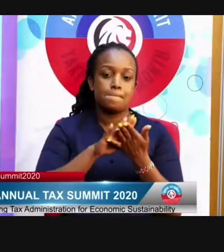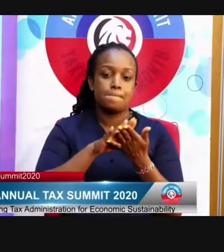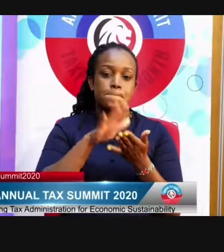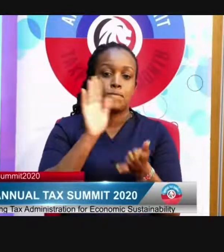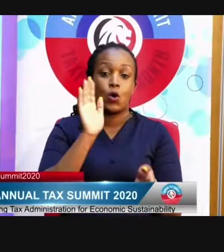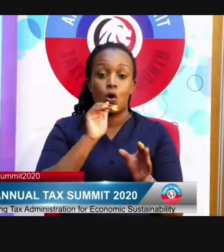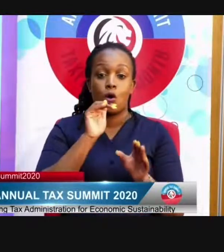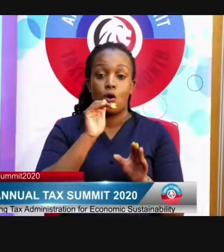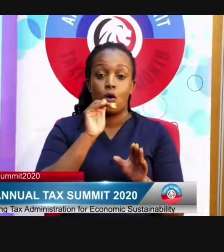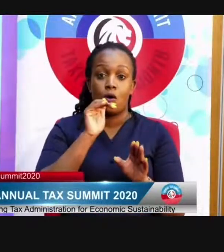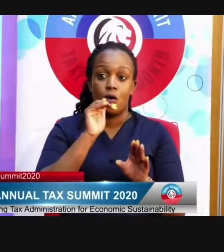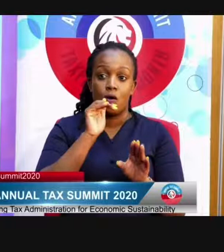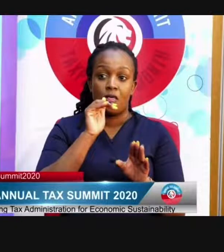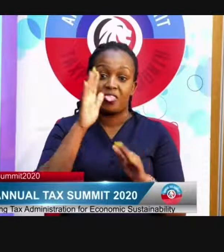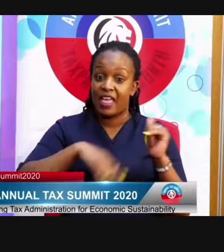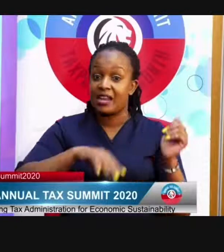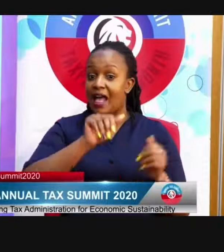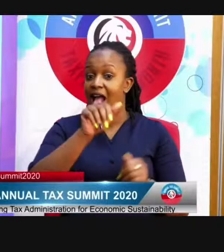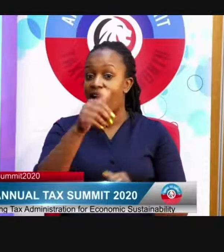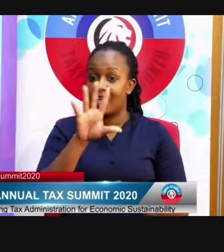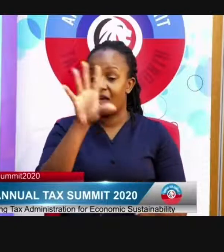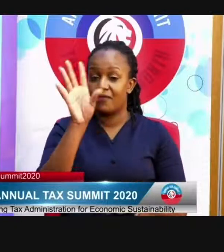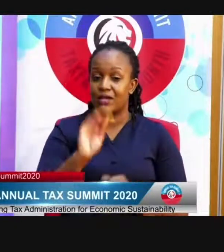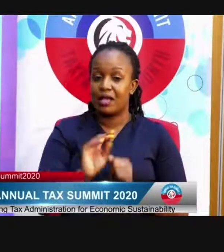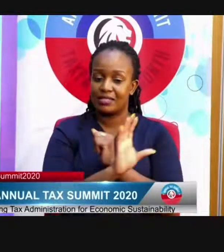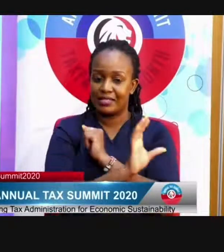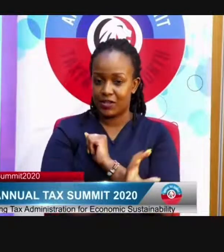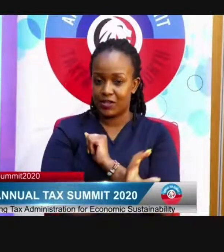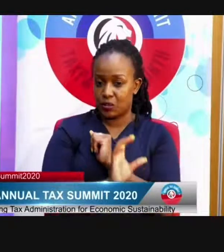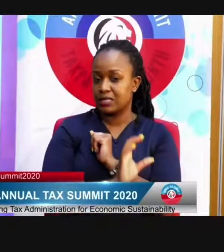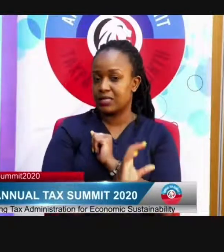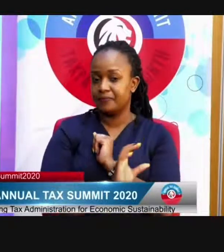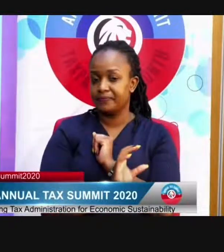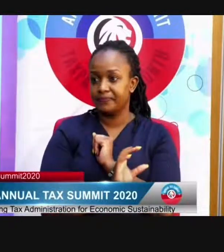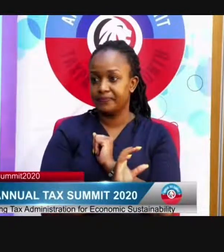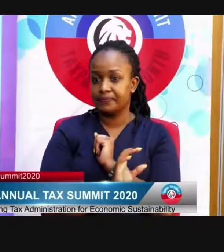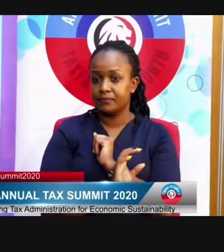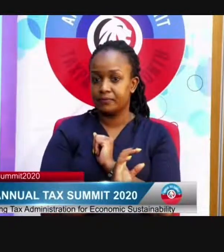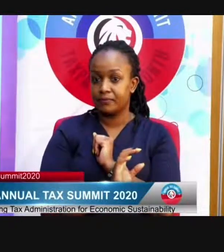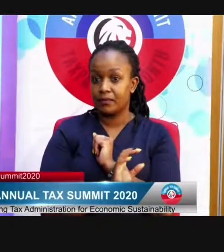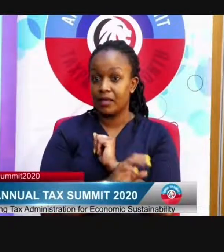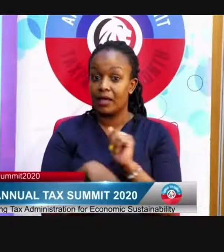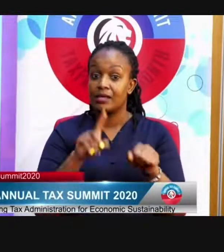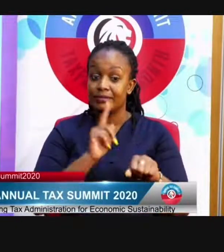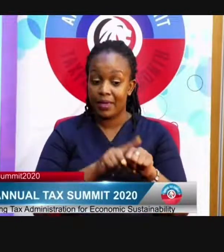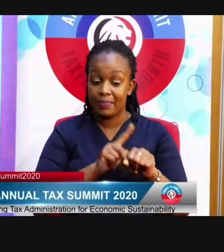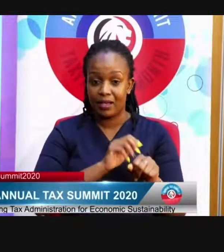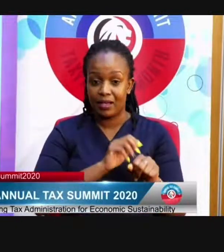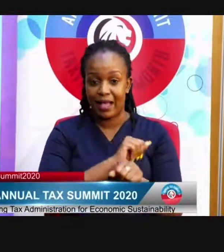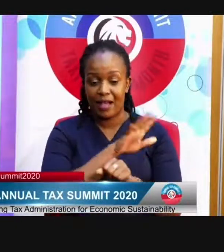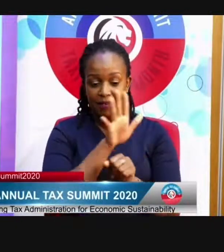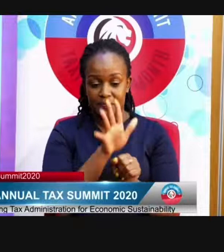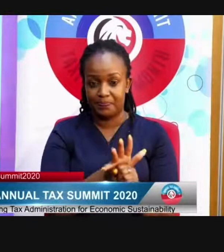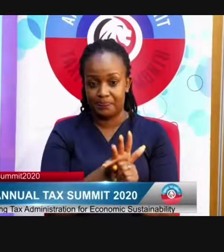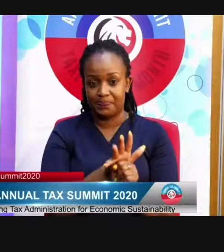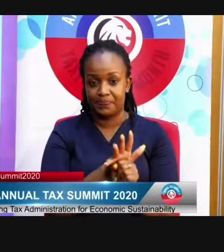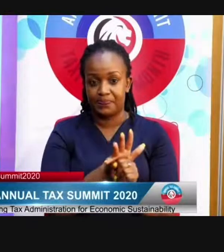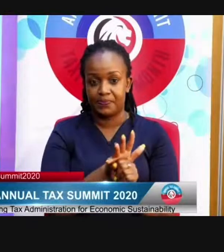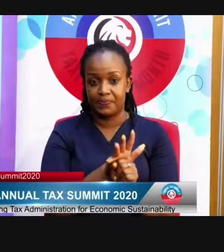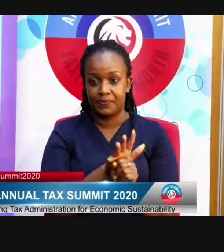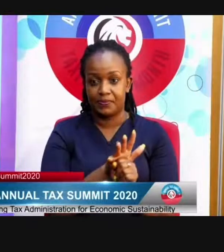At the height of the pandemic, around